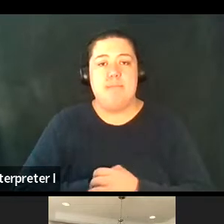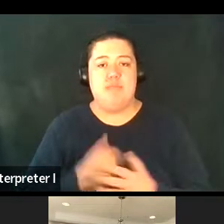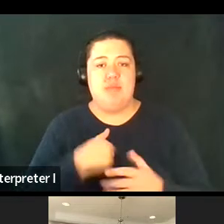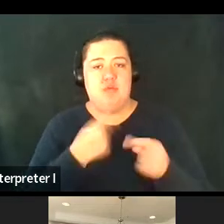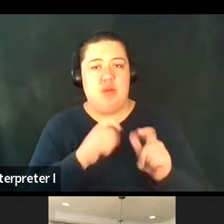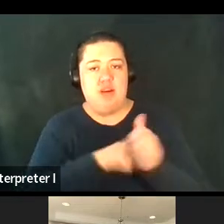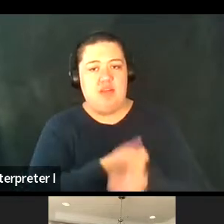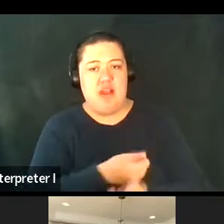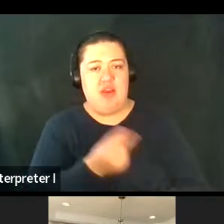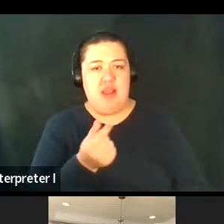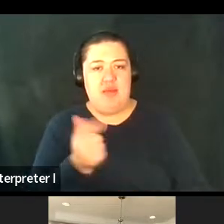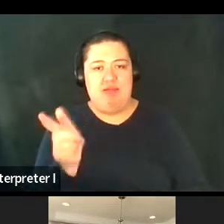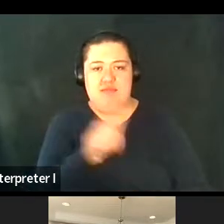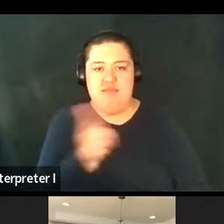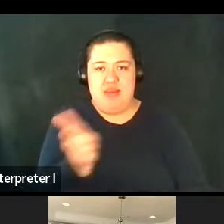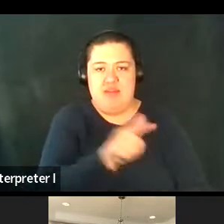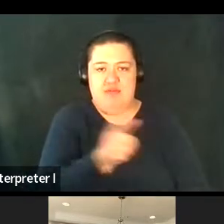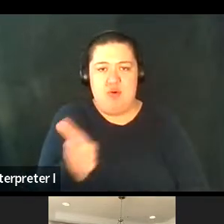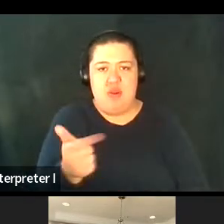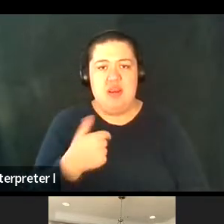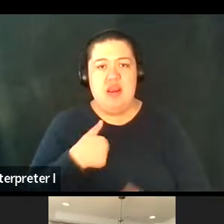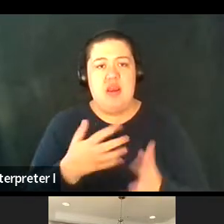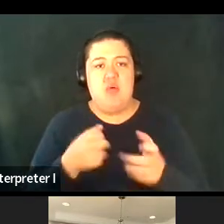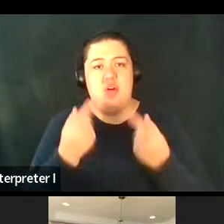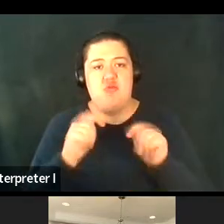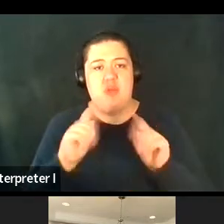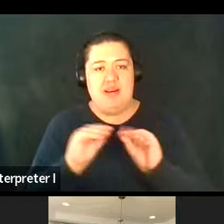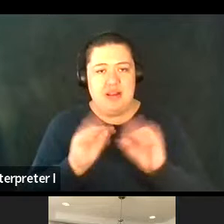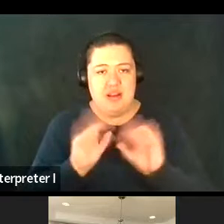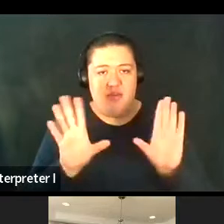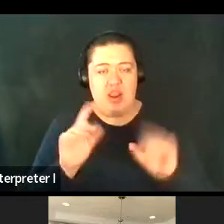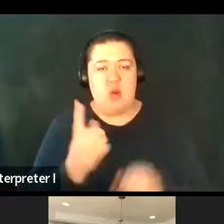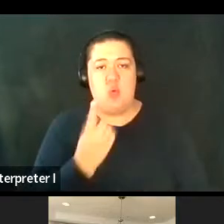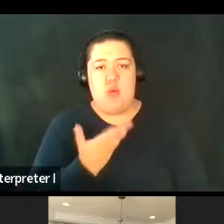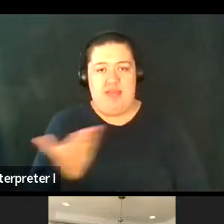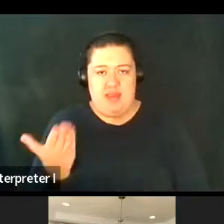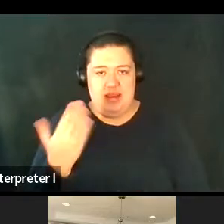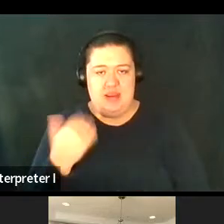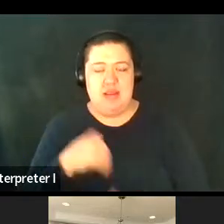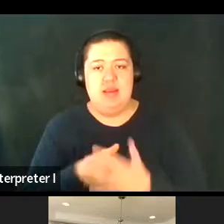the little back and forth here. I wanted to try to clarify one thing.